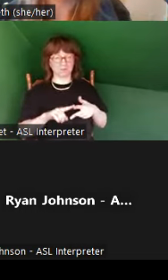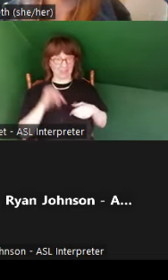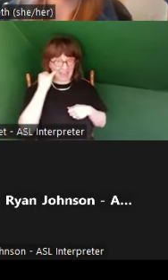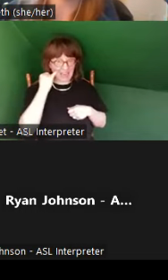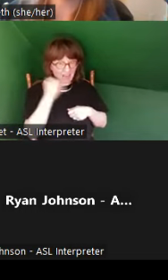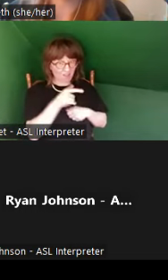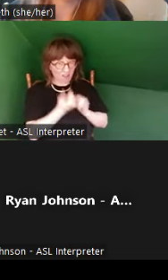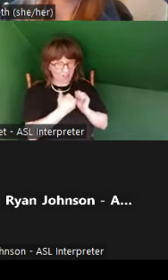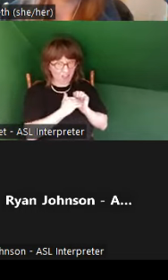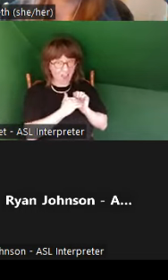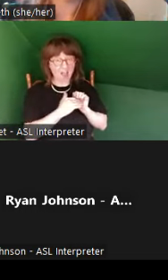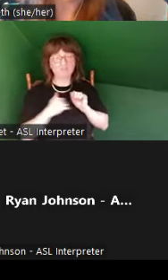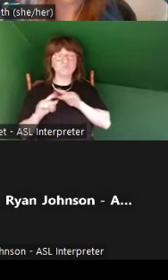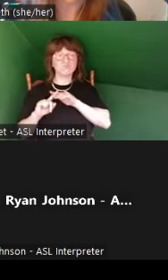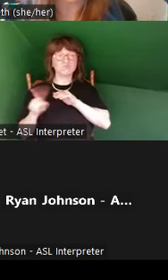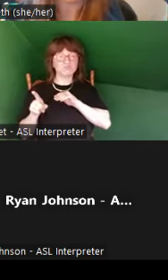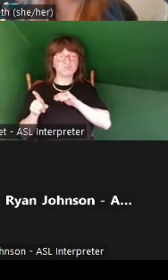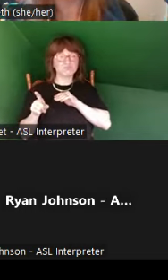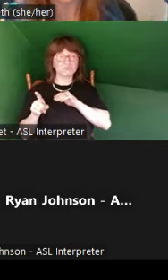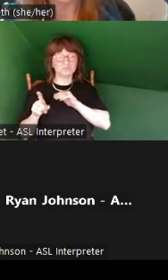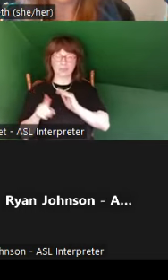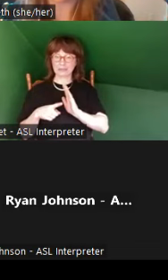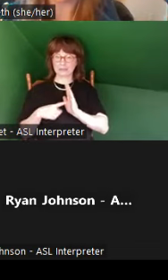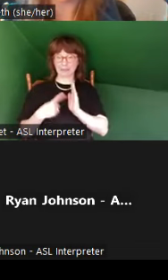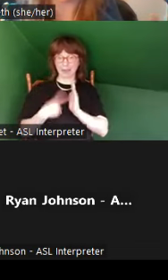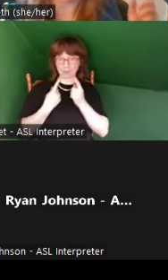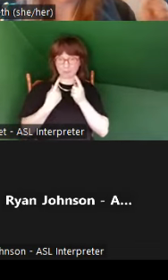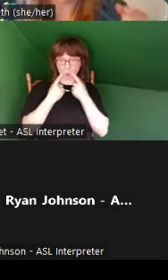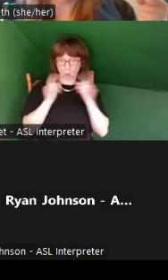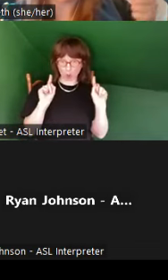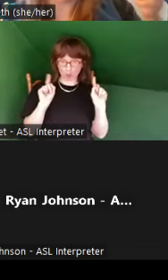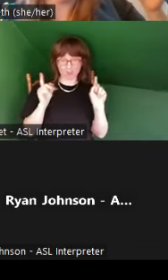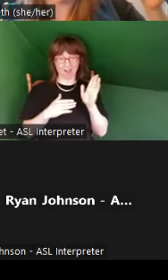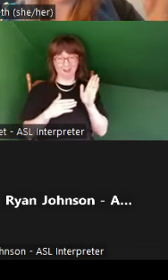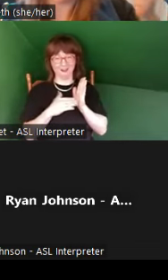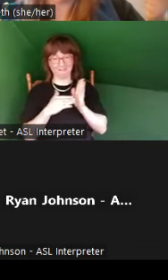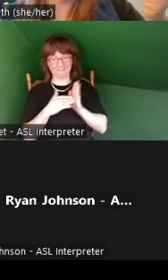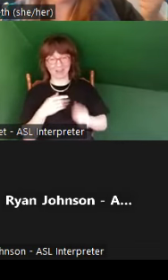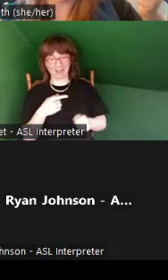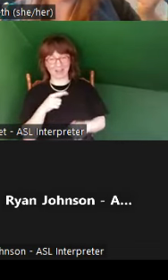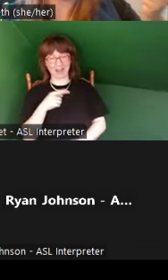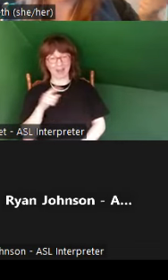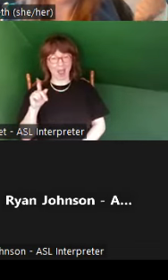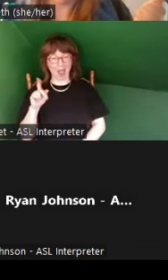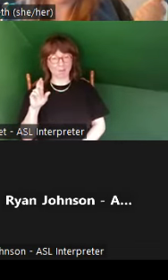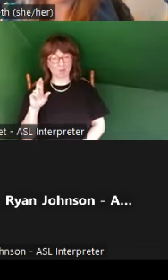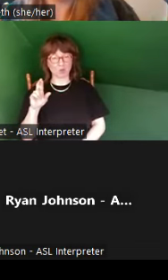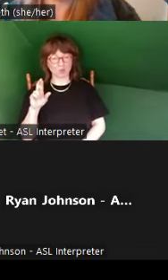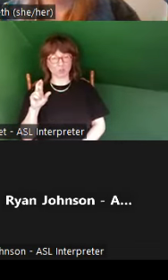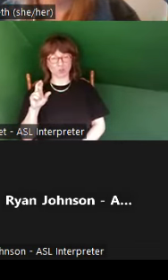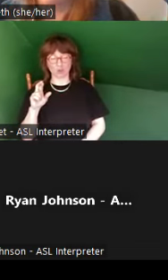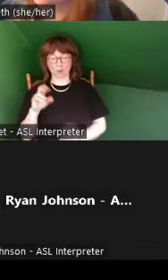out, which sometimes works, but oftentimes just makes the abuser try and grab a firmer